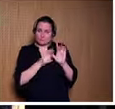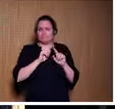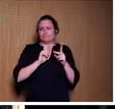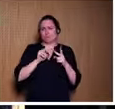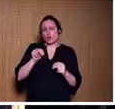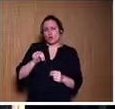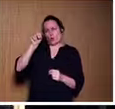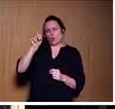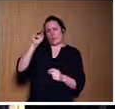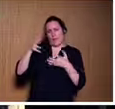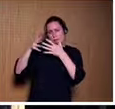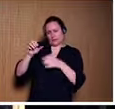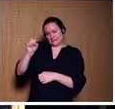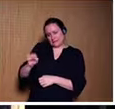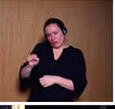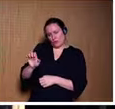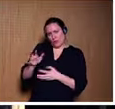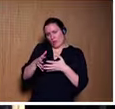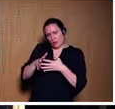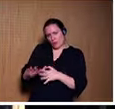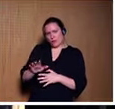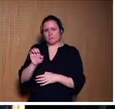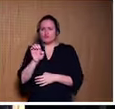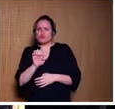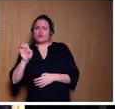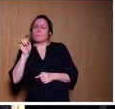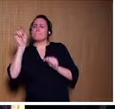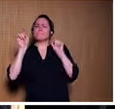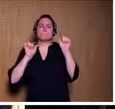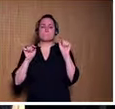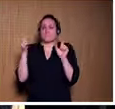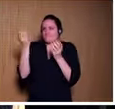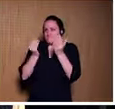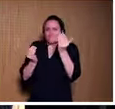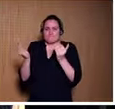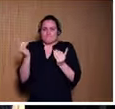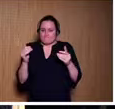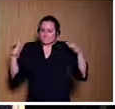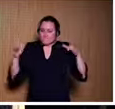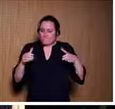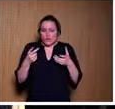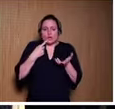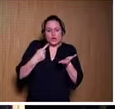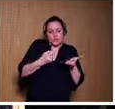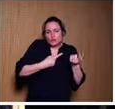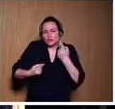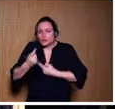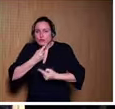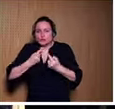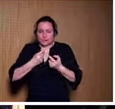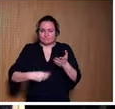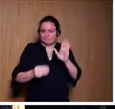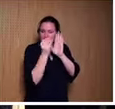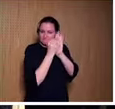America, Europe, and then a little bit from other regions, in order to implement an anti-gender agenda.